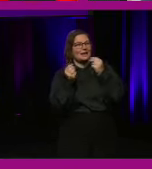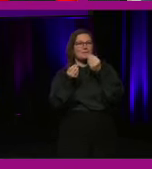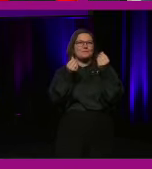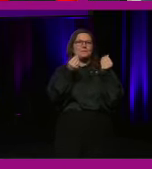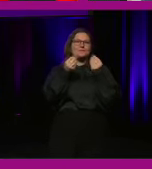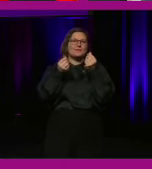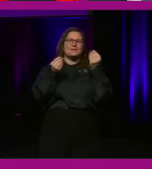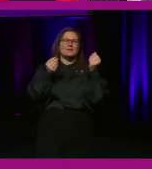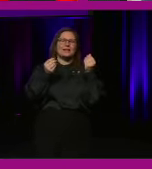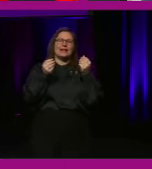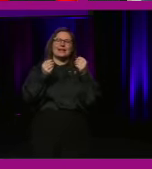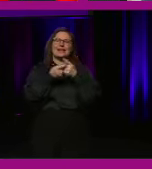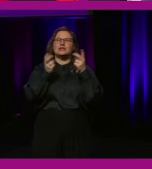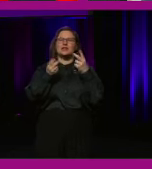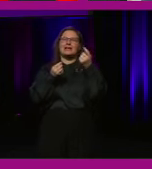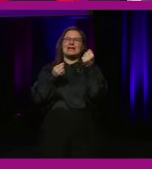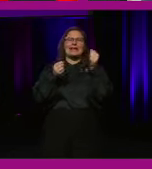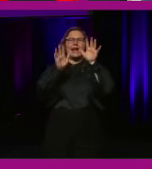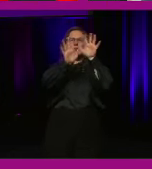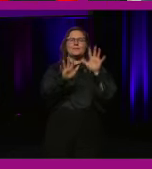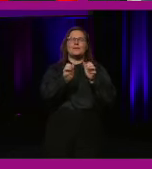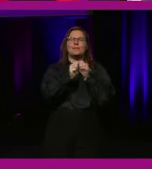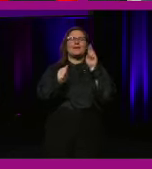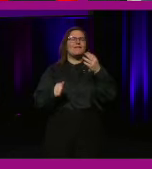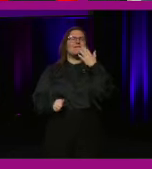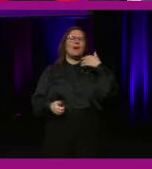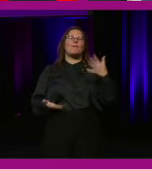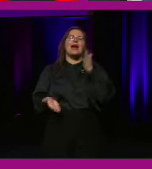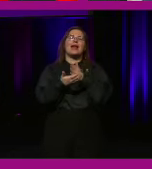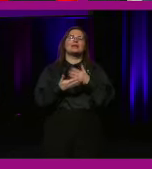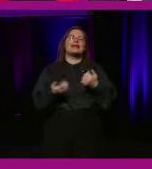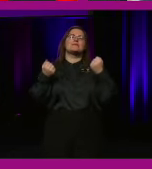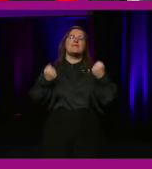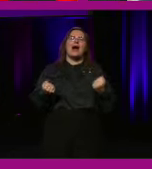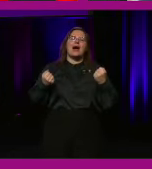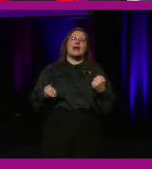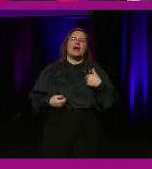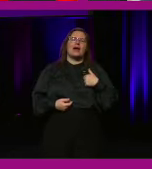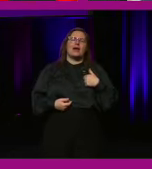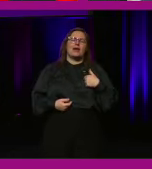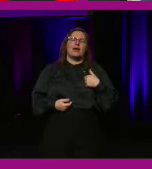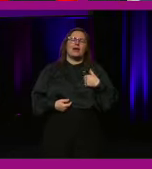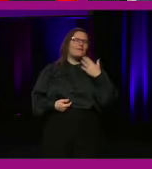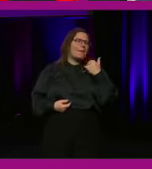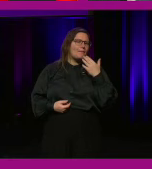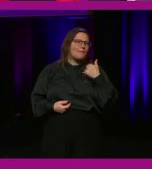obfuscate or confuse who is the bearer of the right and who is supposed to